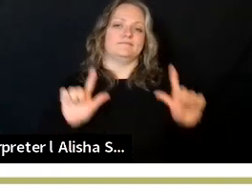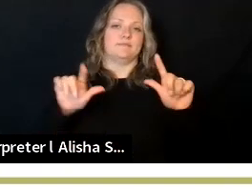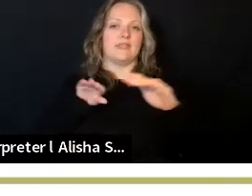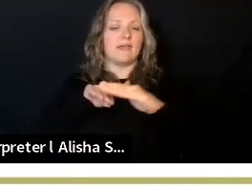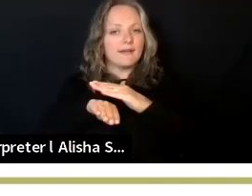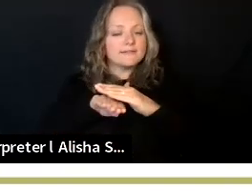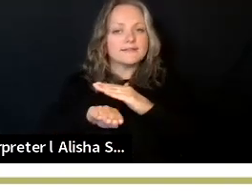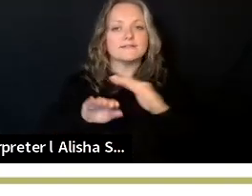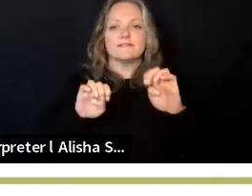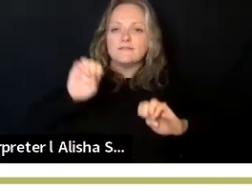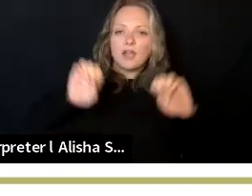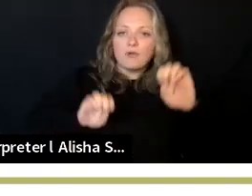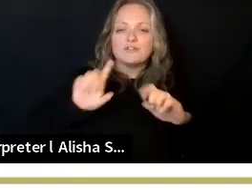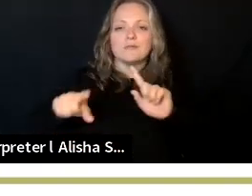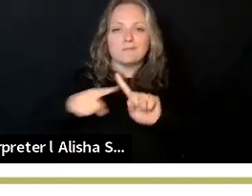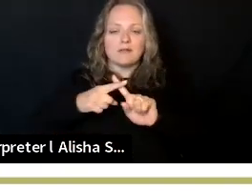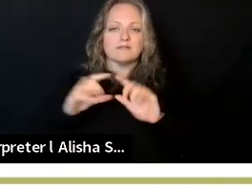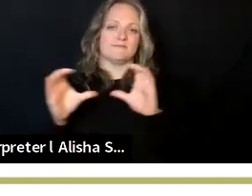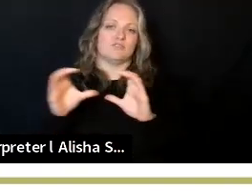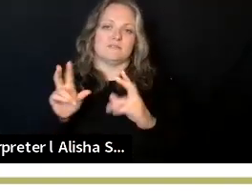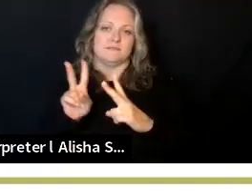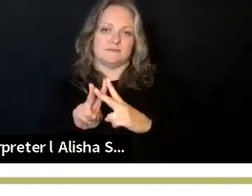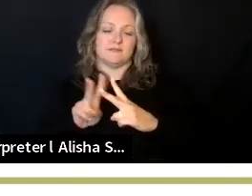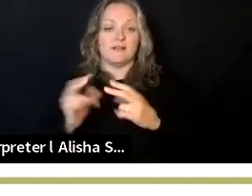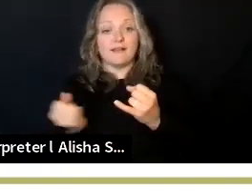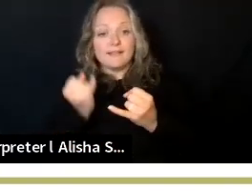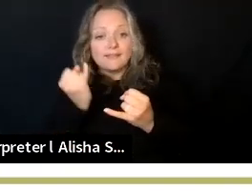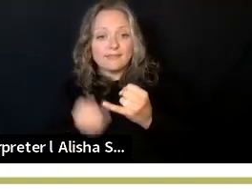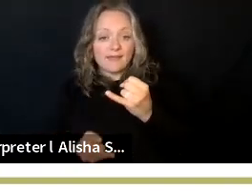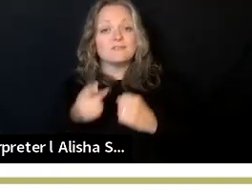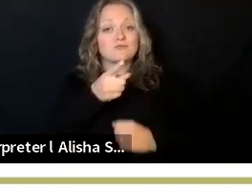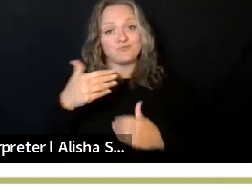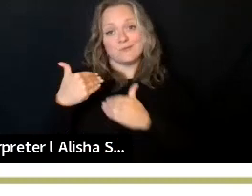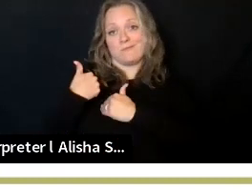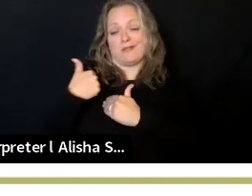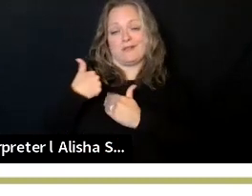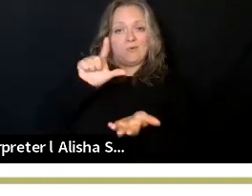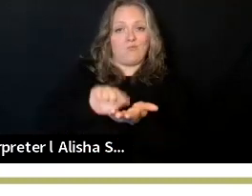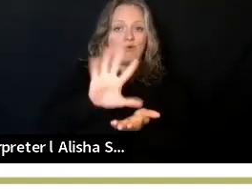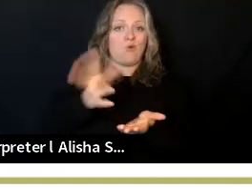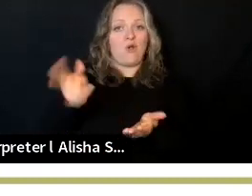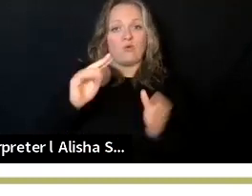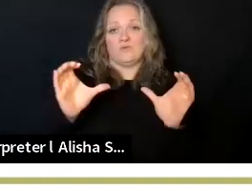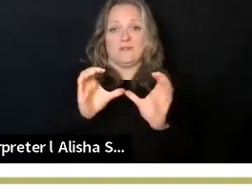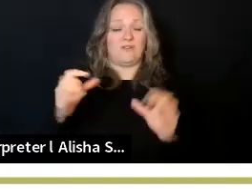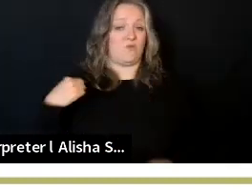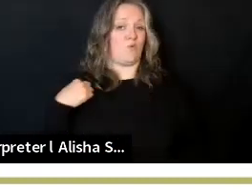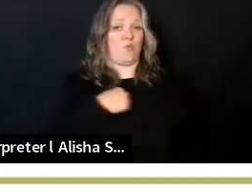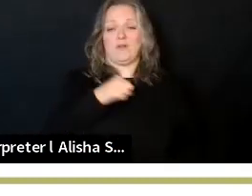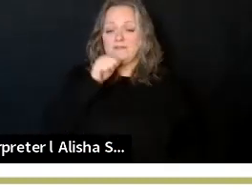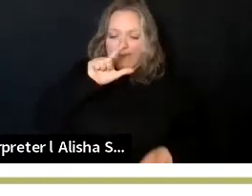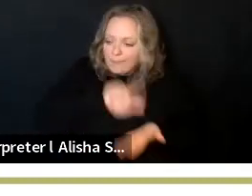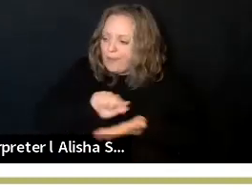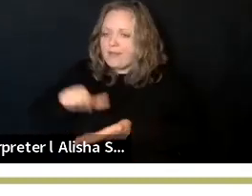the session evaluation and certificates. And lastly, you are responsible for printing your own certificates. We do not mail or